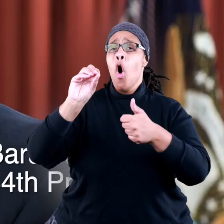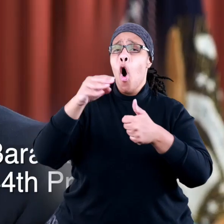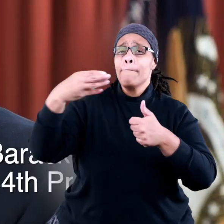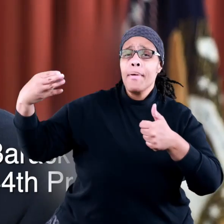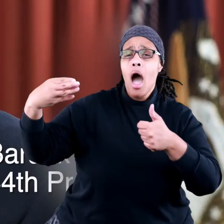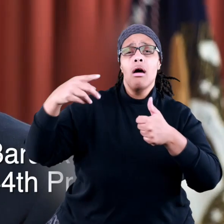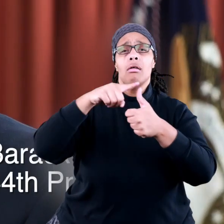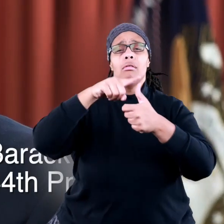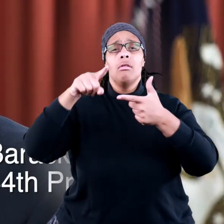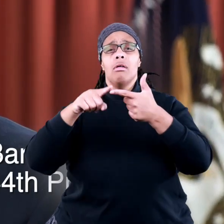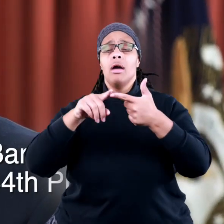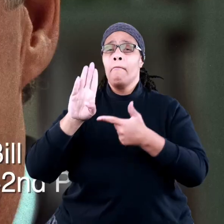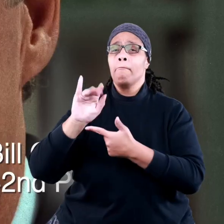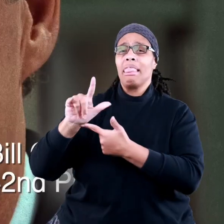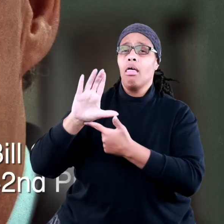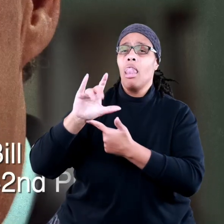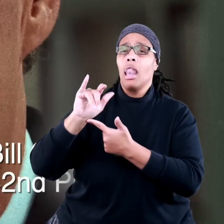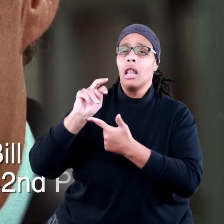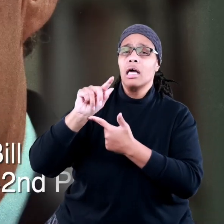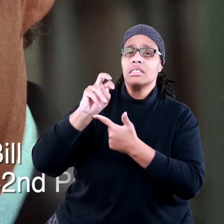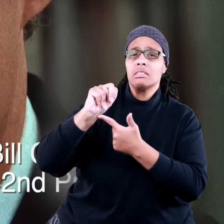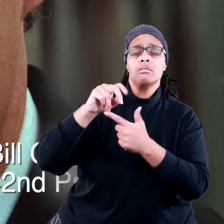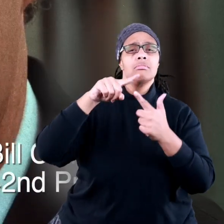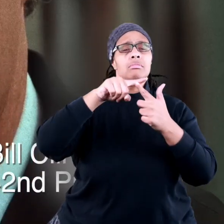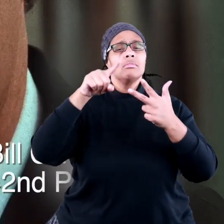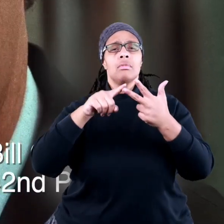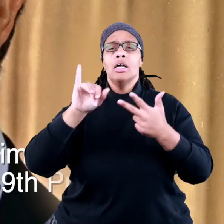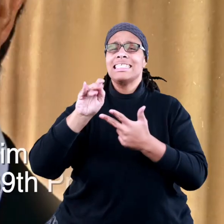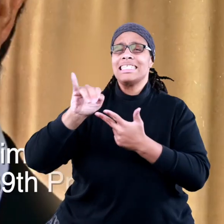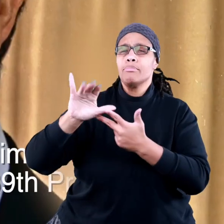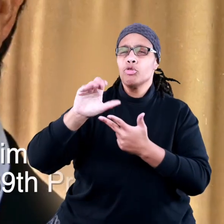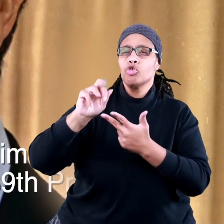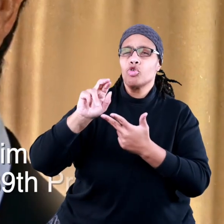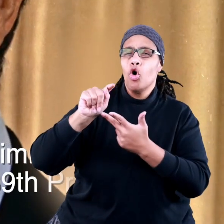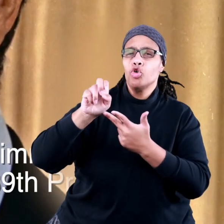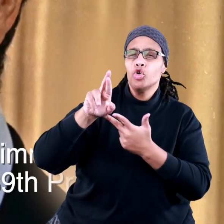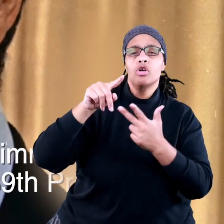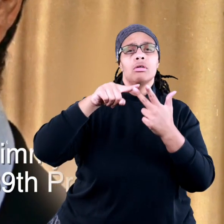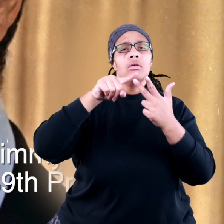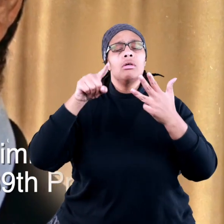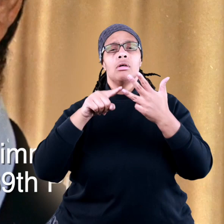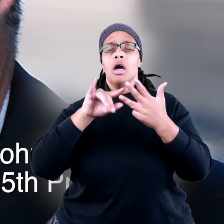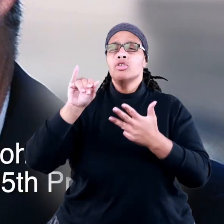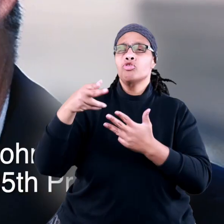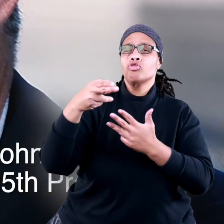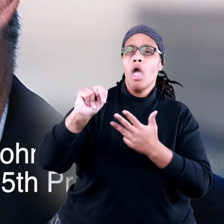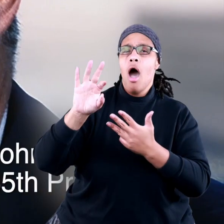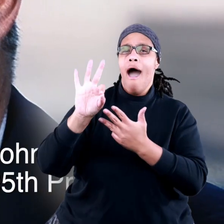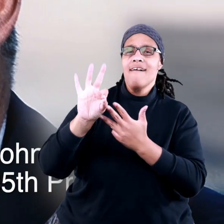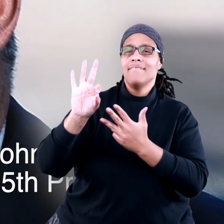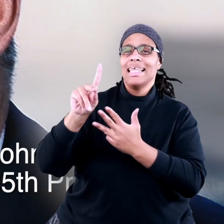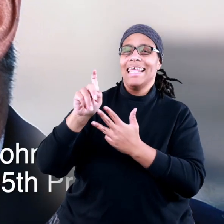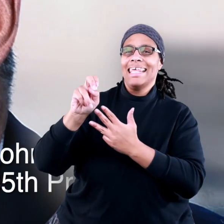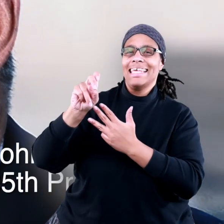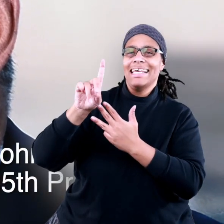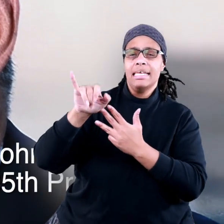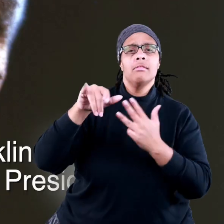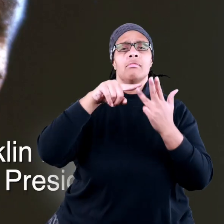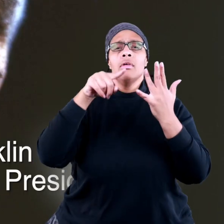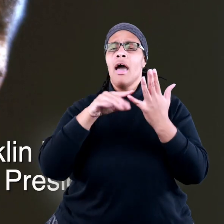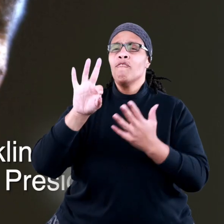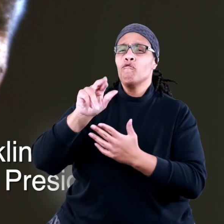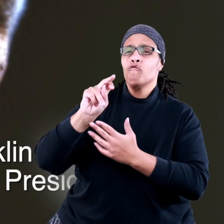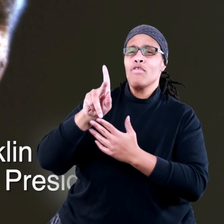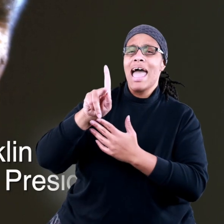included Barack Obama, Bill Clinton, Jimmy Carter, John F. Kennedy,